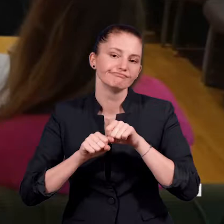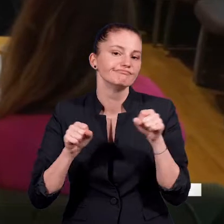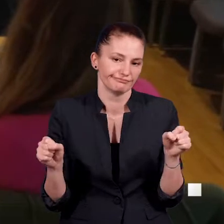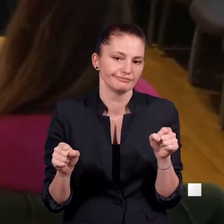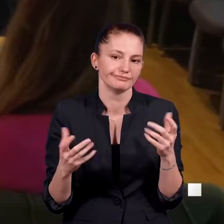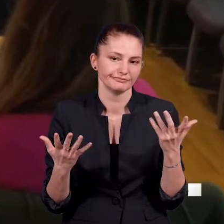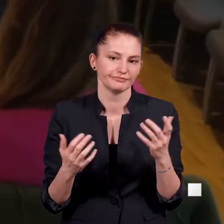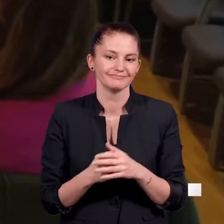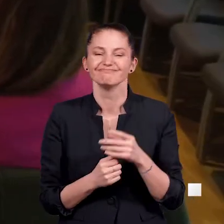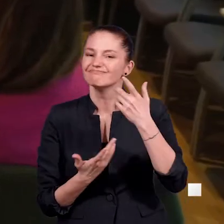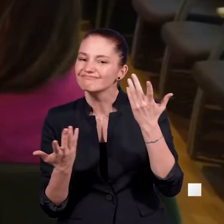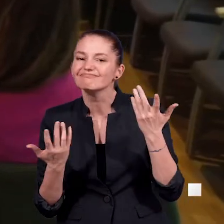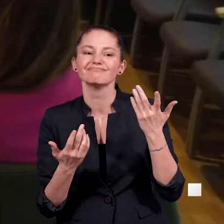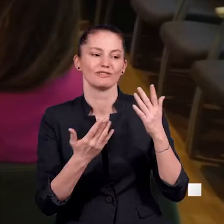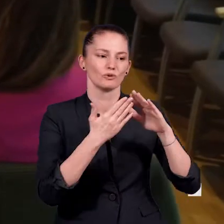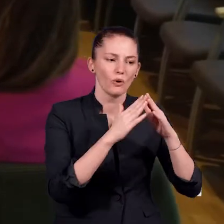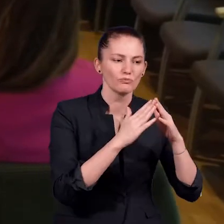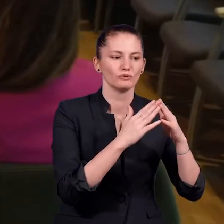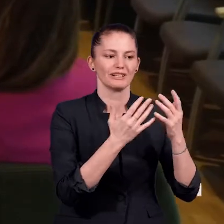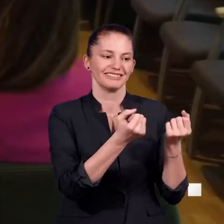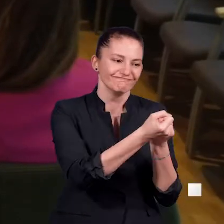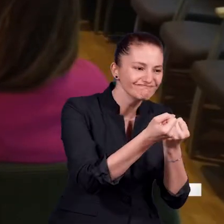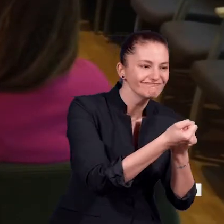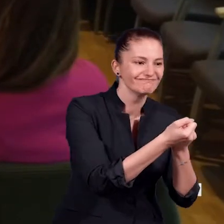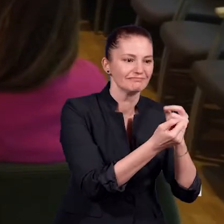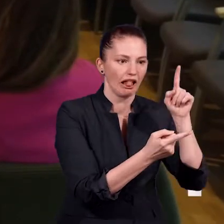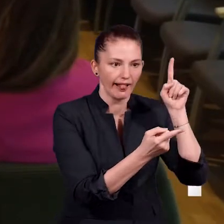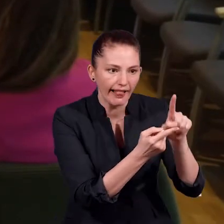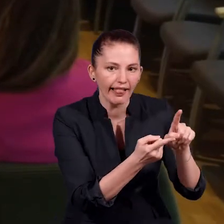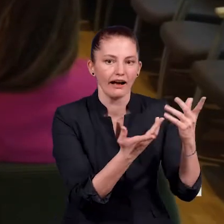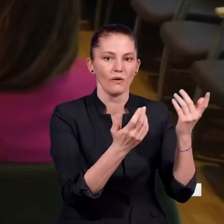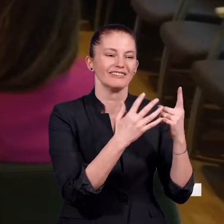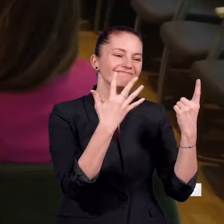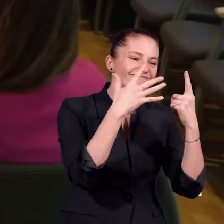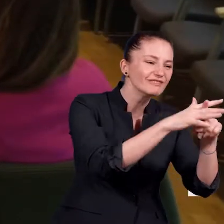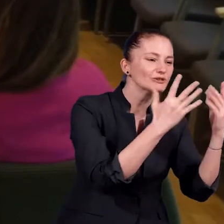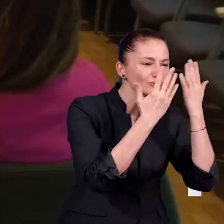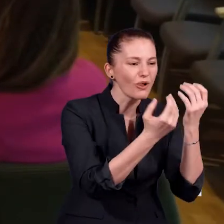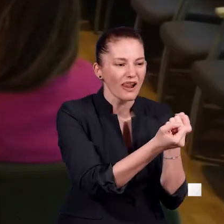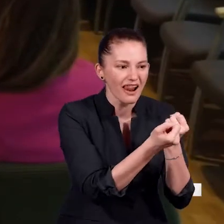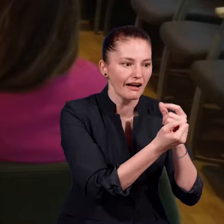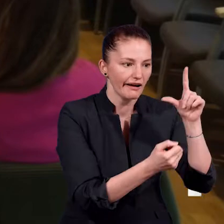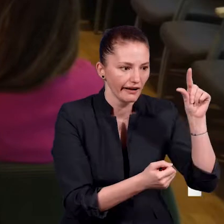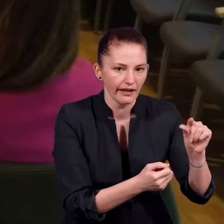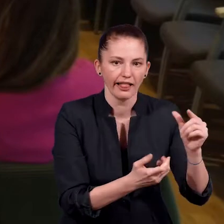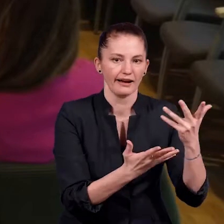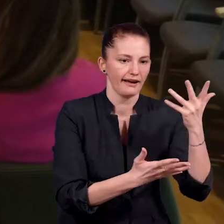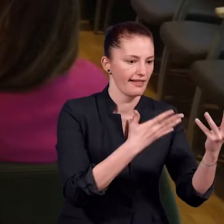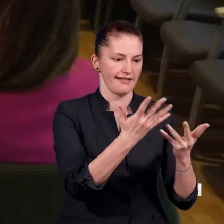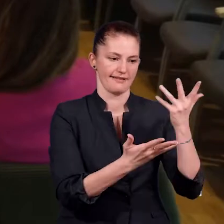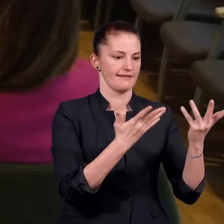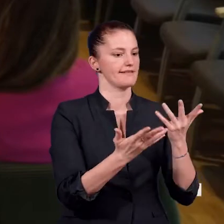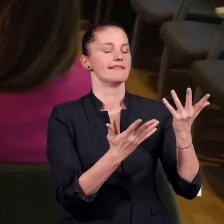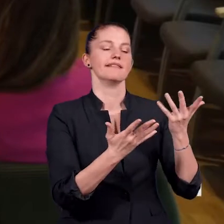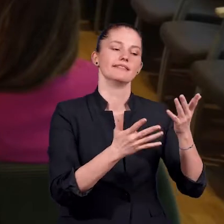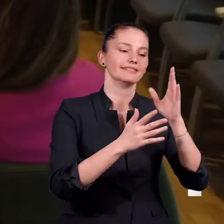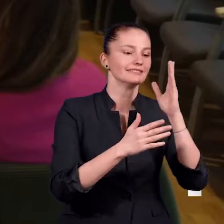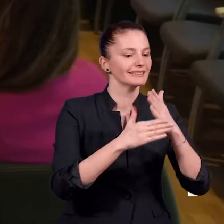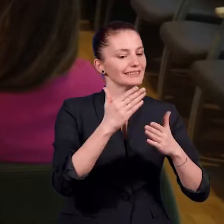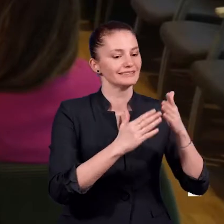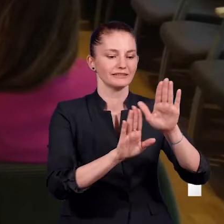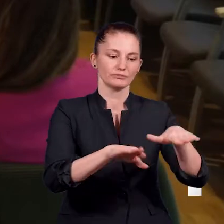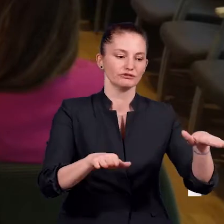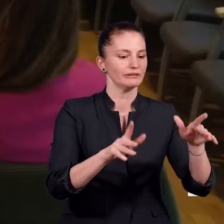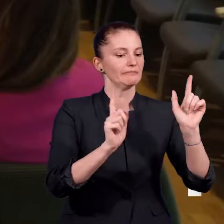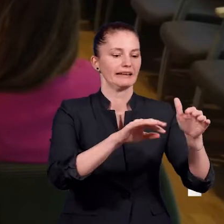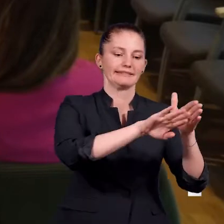Education. Violation. The limited support in community and mainstream schools reinforces